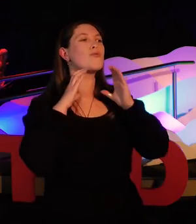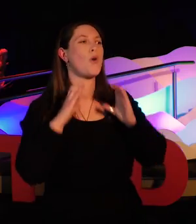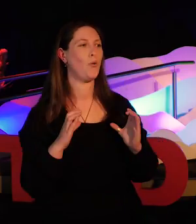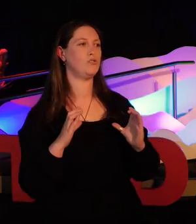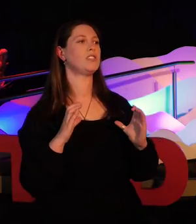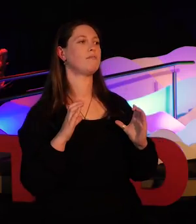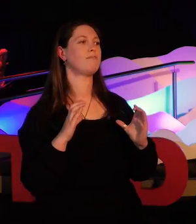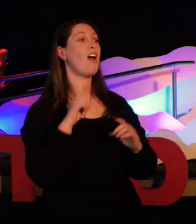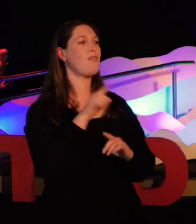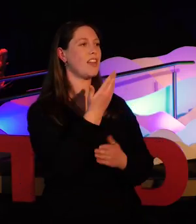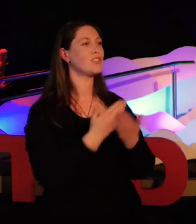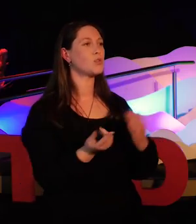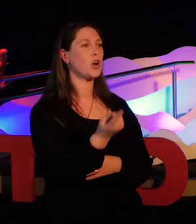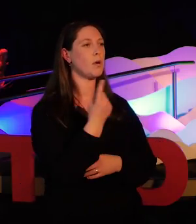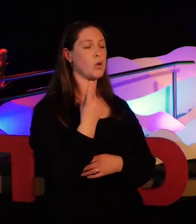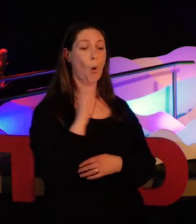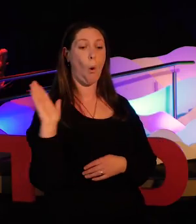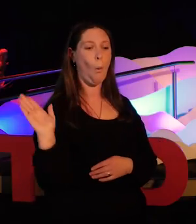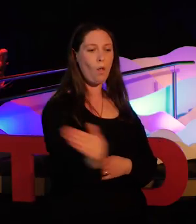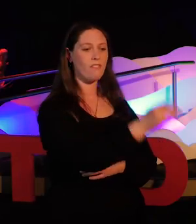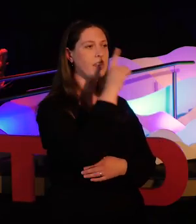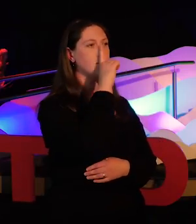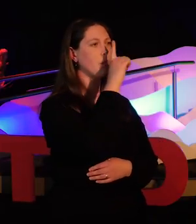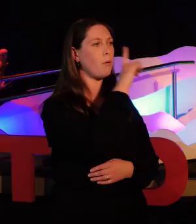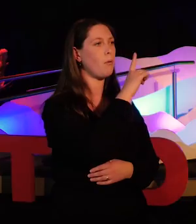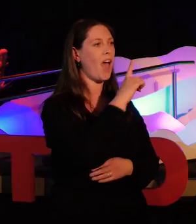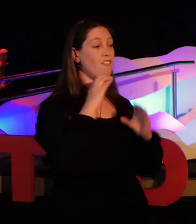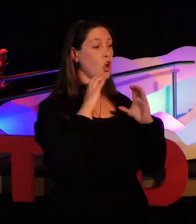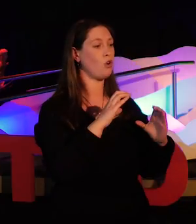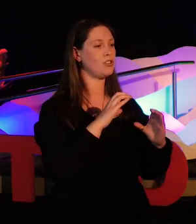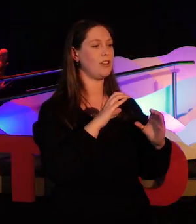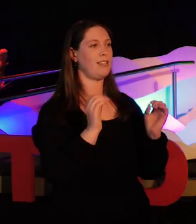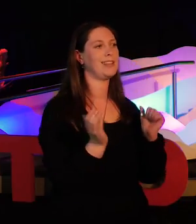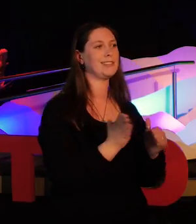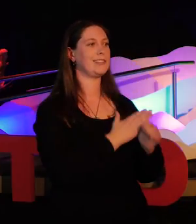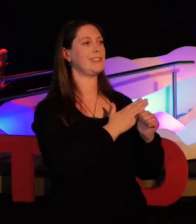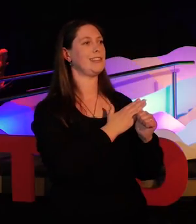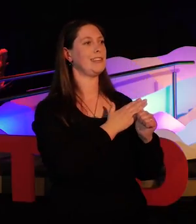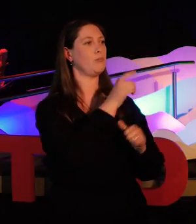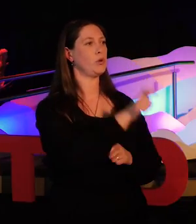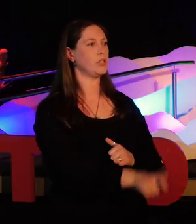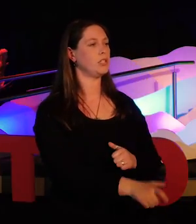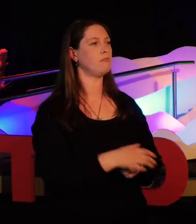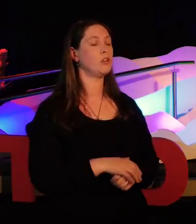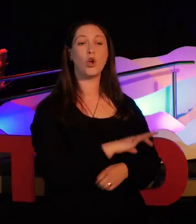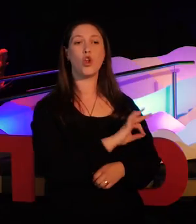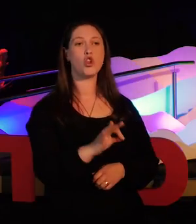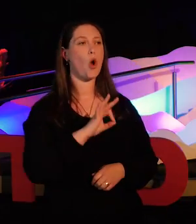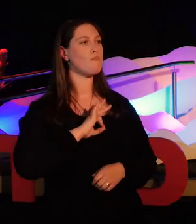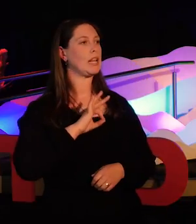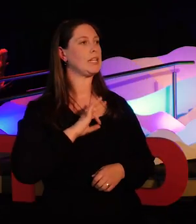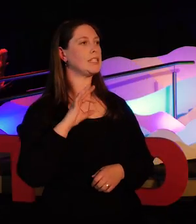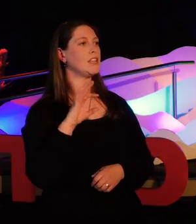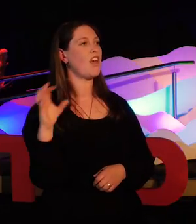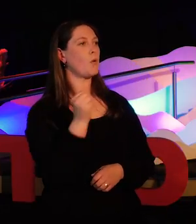is the story that we're told out of all these people. A coach is a key person. There's no repeat medalist without